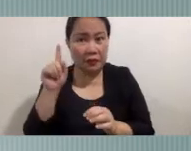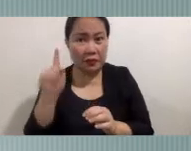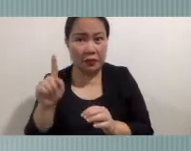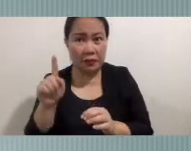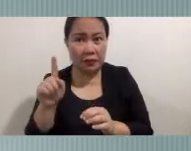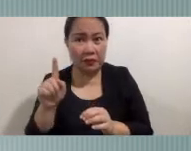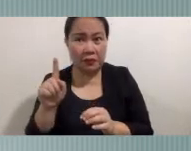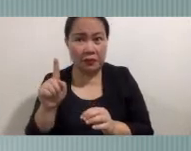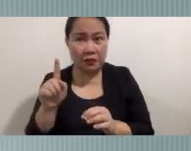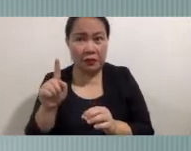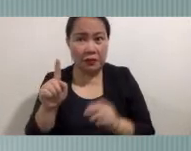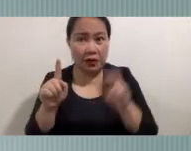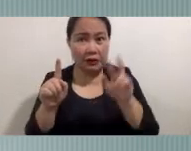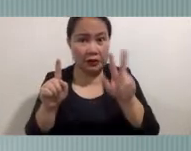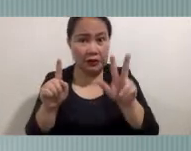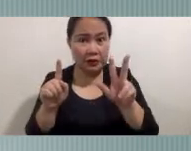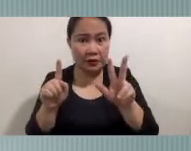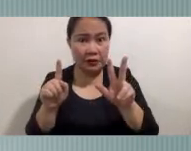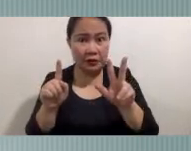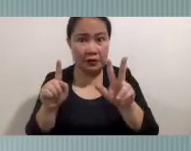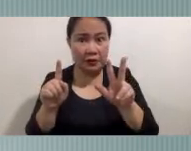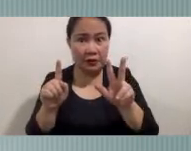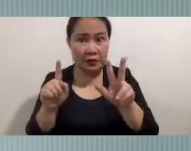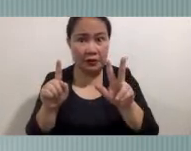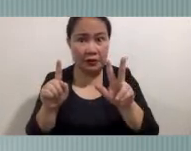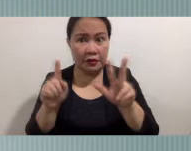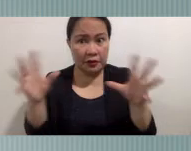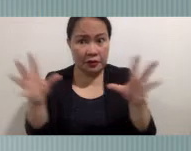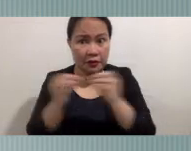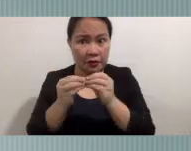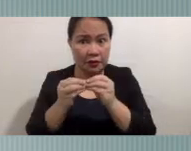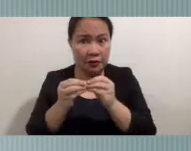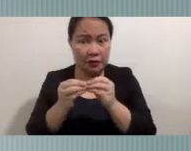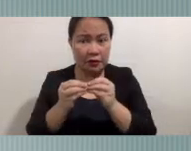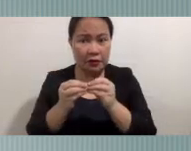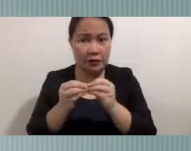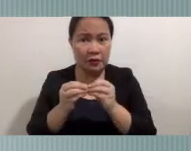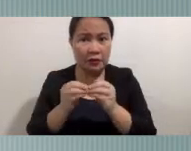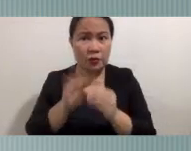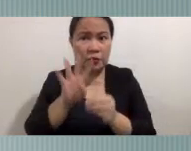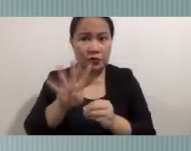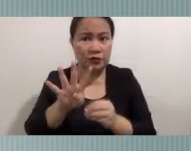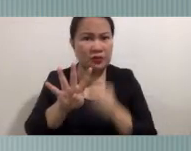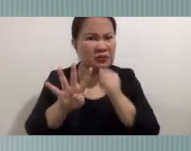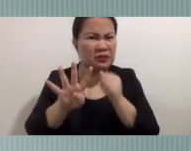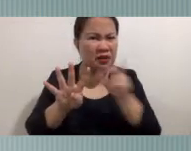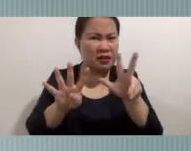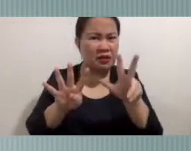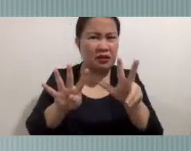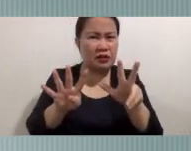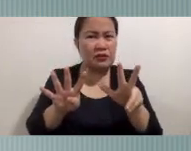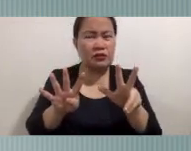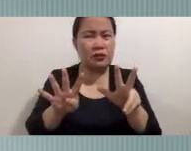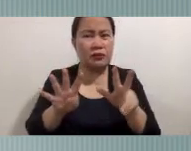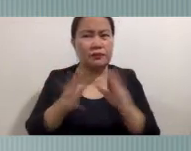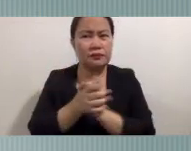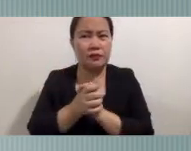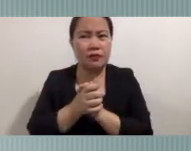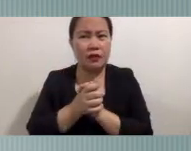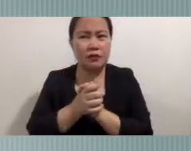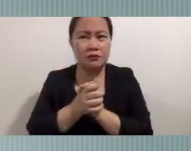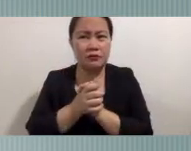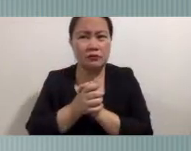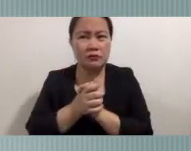hindi siya sum nung middle term natin, di ba? Lagi dapat kung ano yung